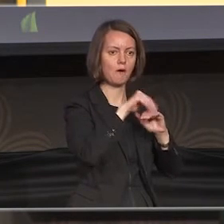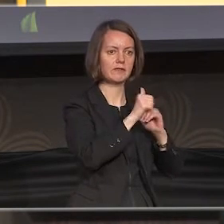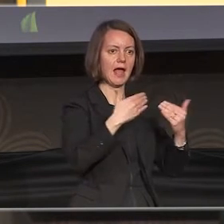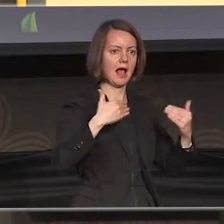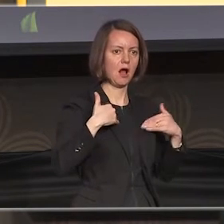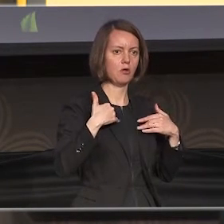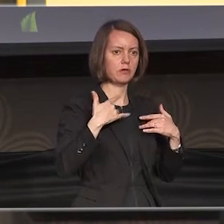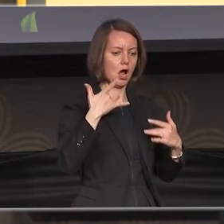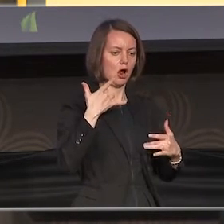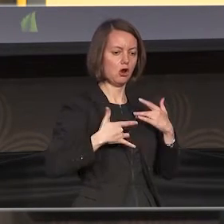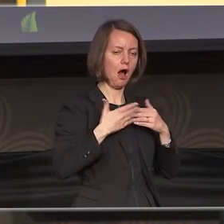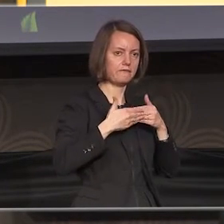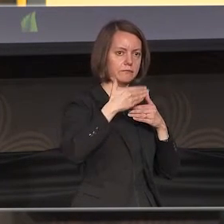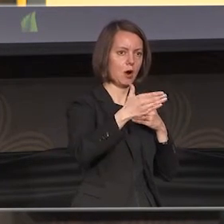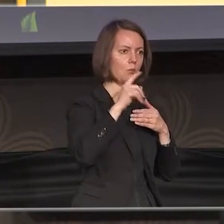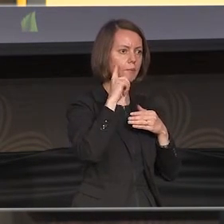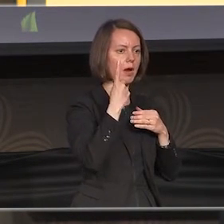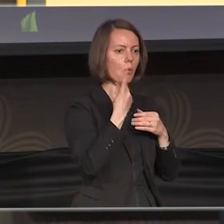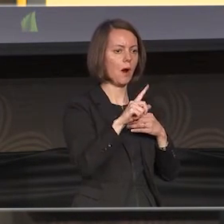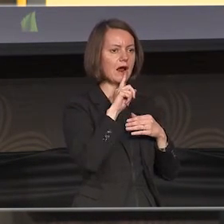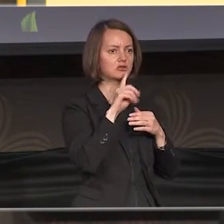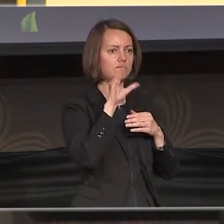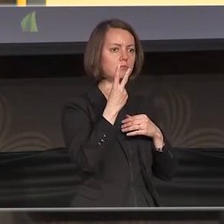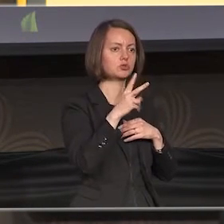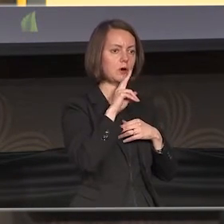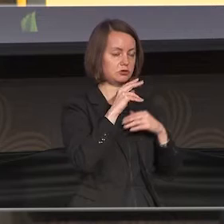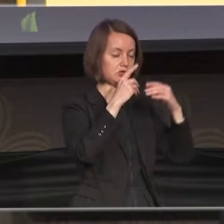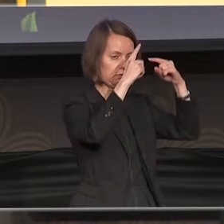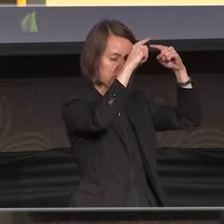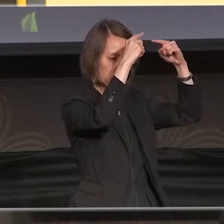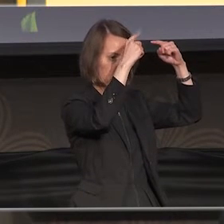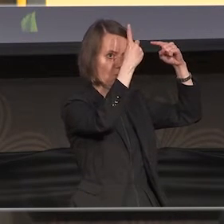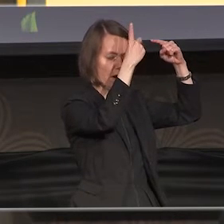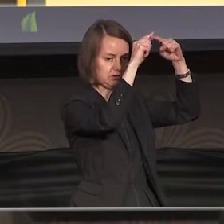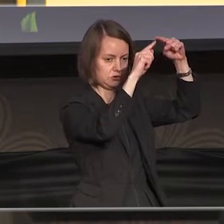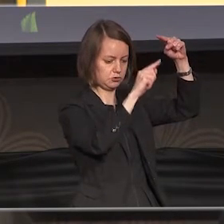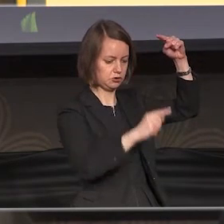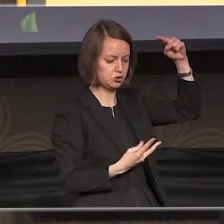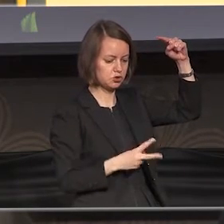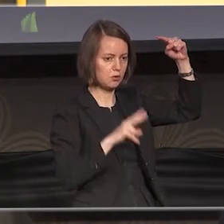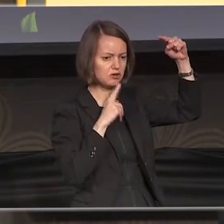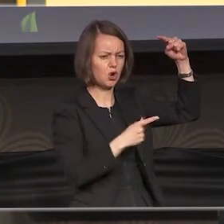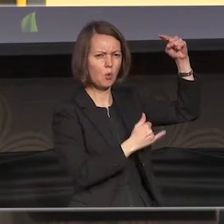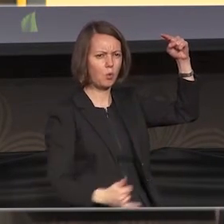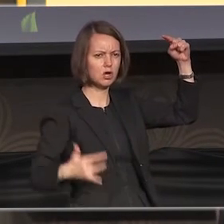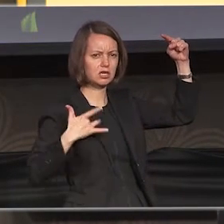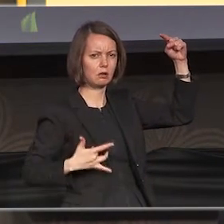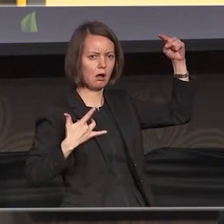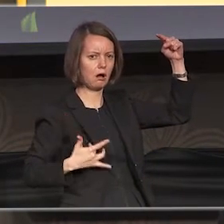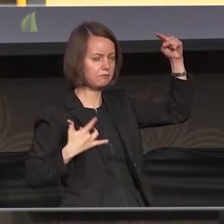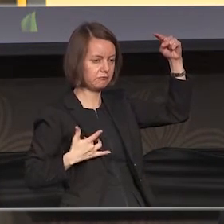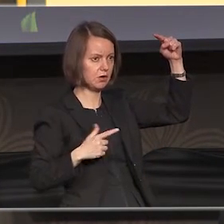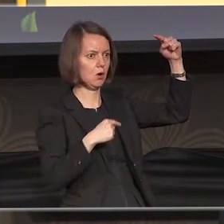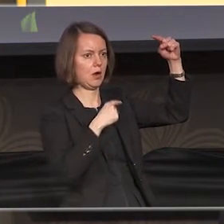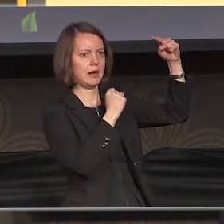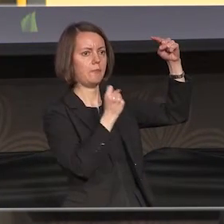come 100th out of nearly 200 nations. In this dire third world situation, we simply cannot afford to accept our